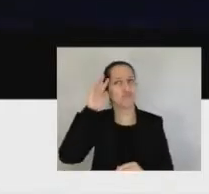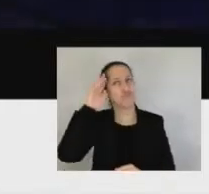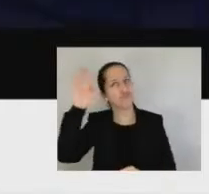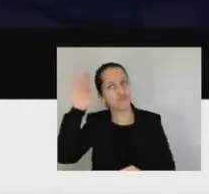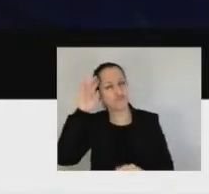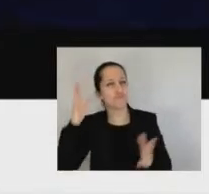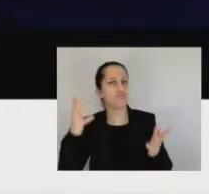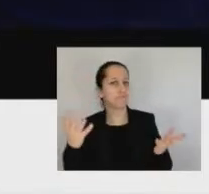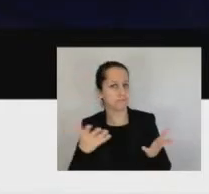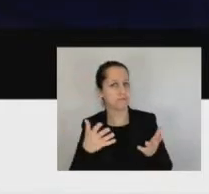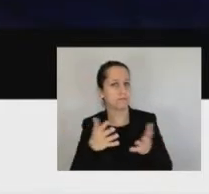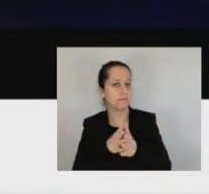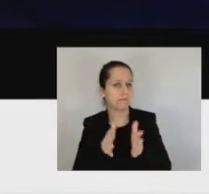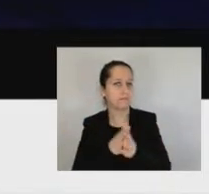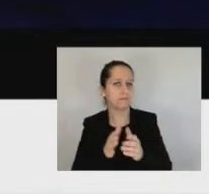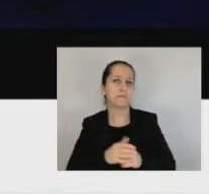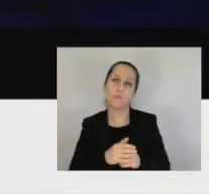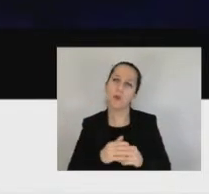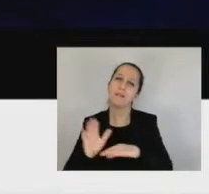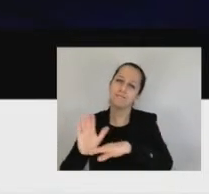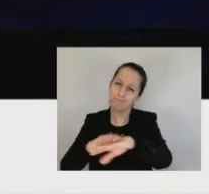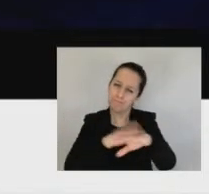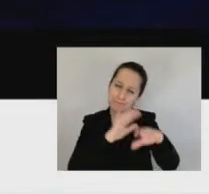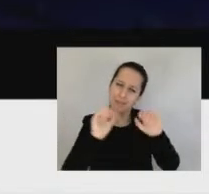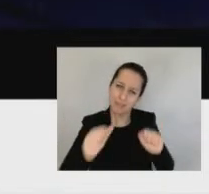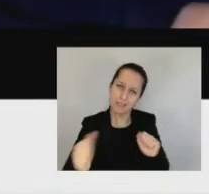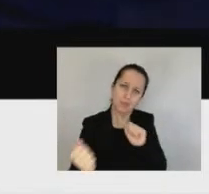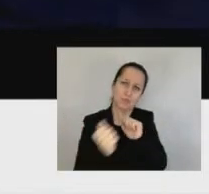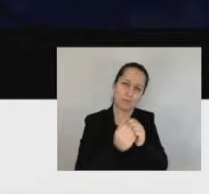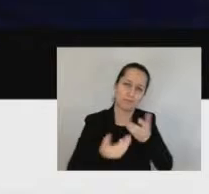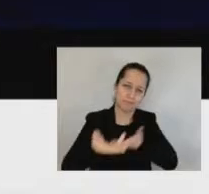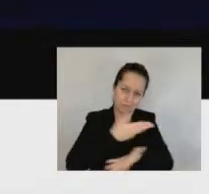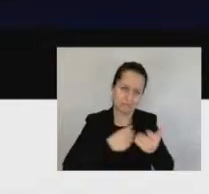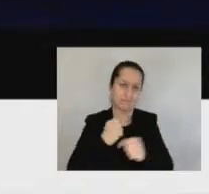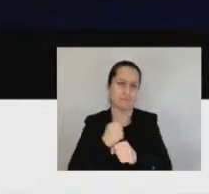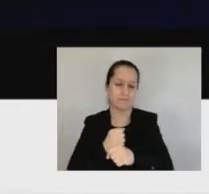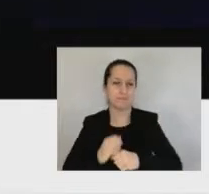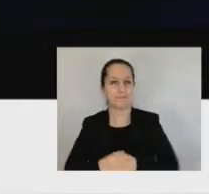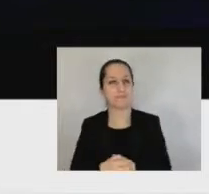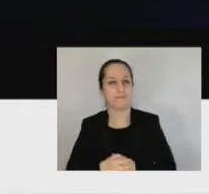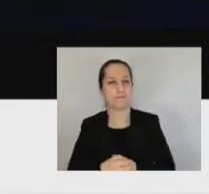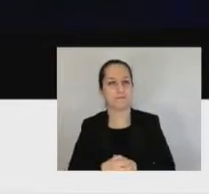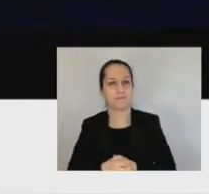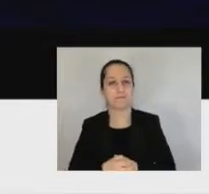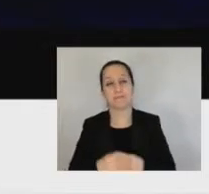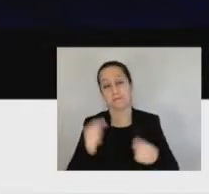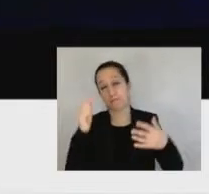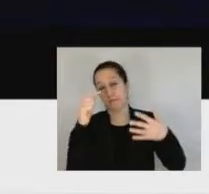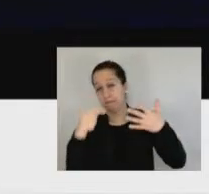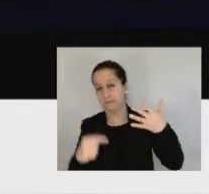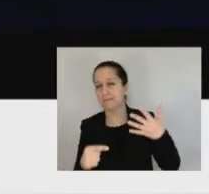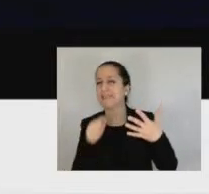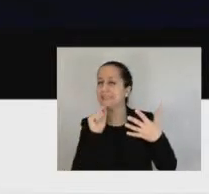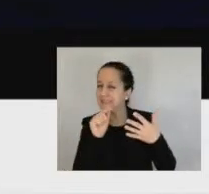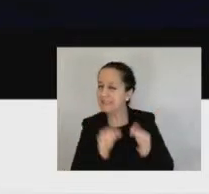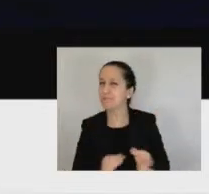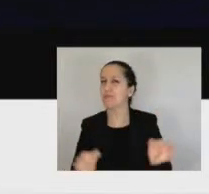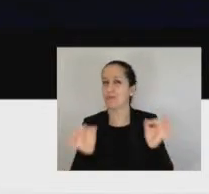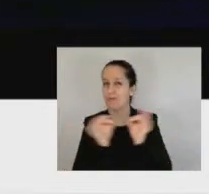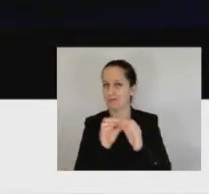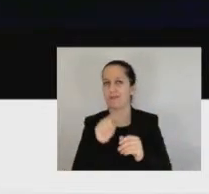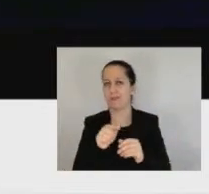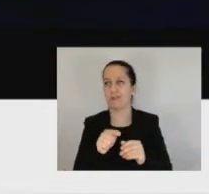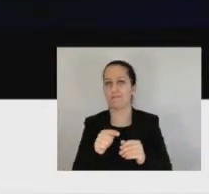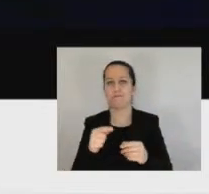interventions. And final conclusions as to collaborative work. And these are some elements that are central that